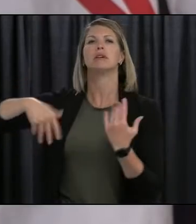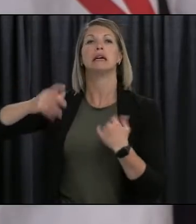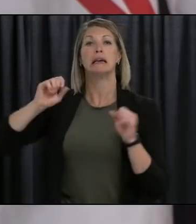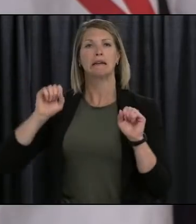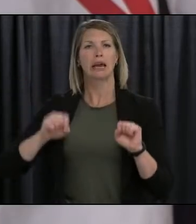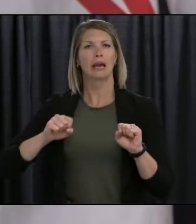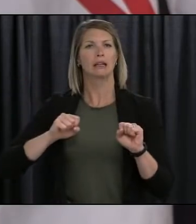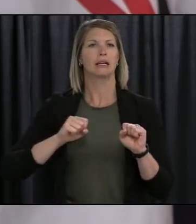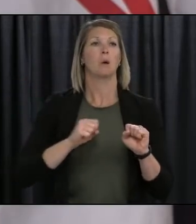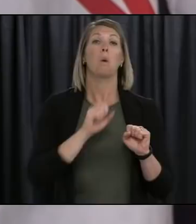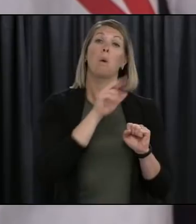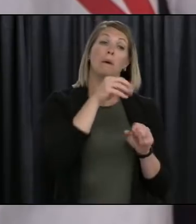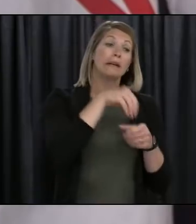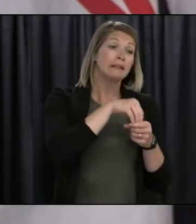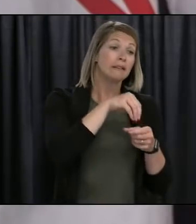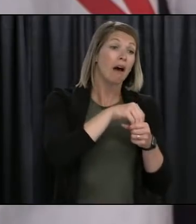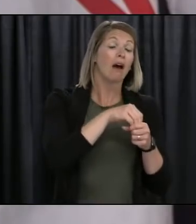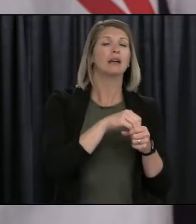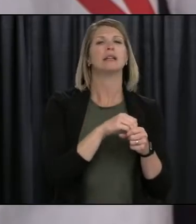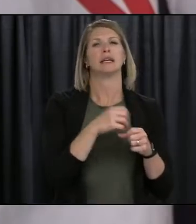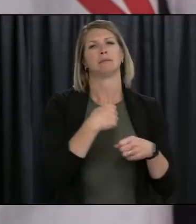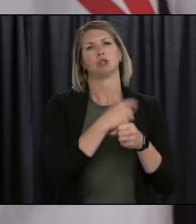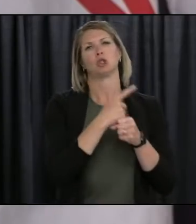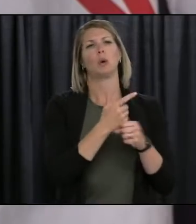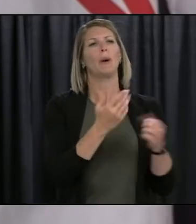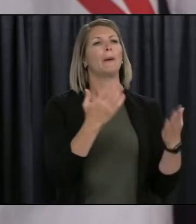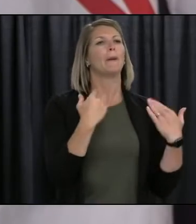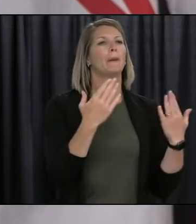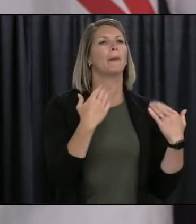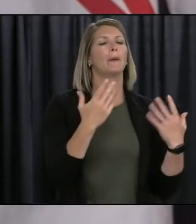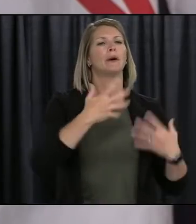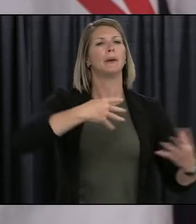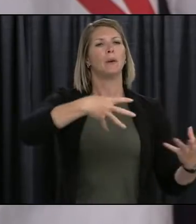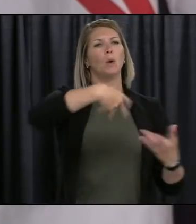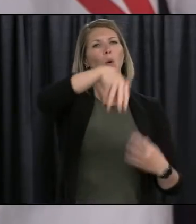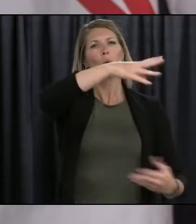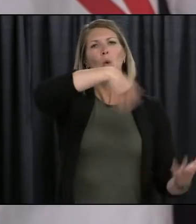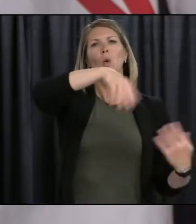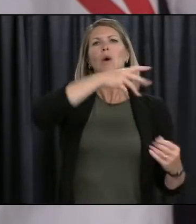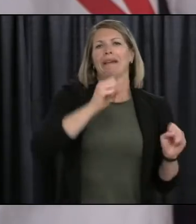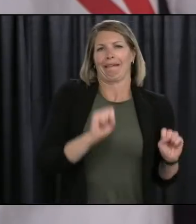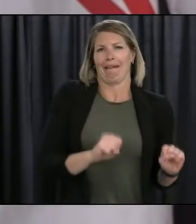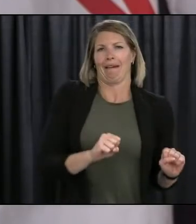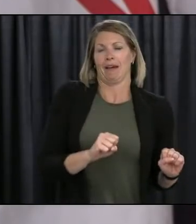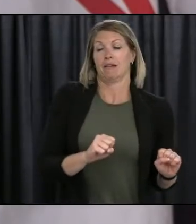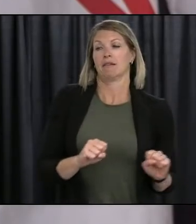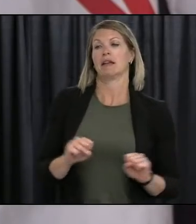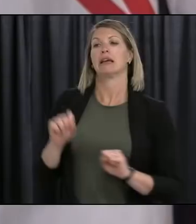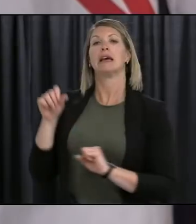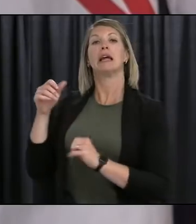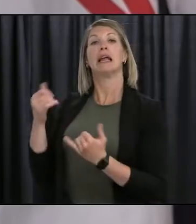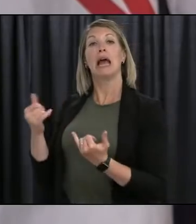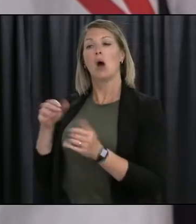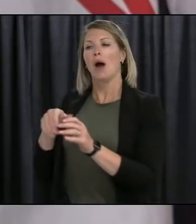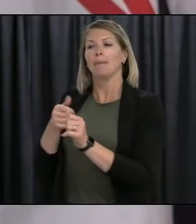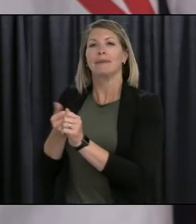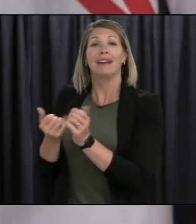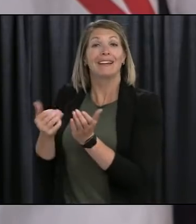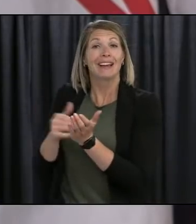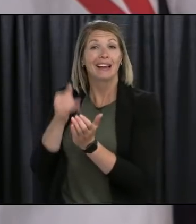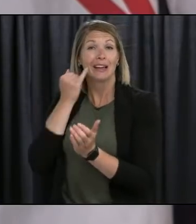As a recap, for those who may have just joined, we have no new cases since yesterday's media advisory, and the total number of cases in the province remains